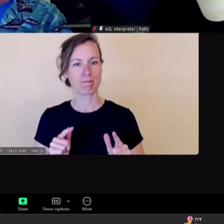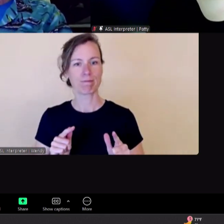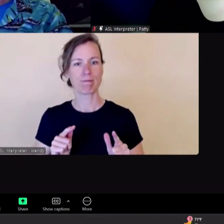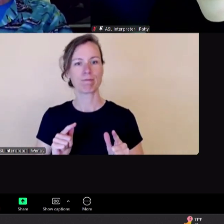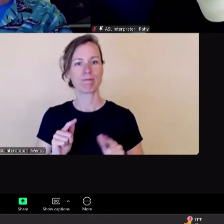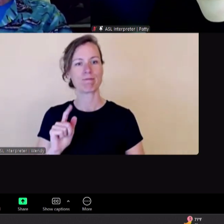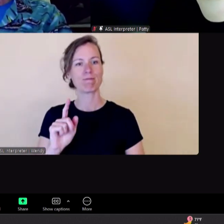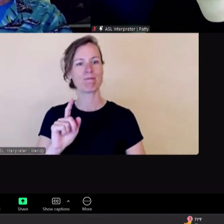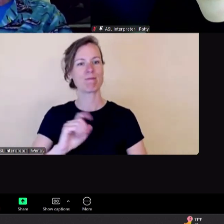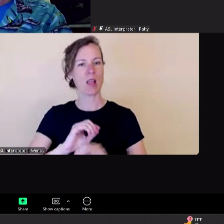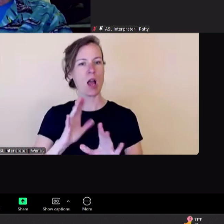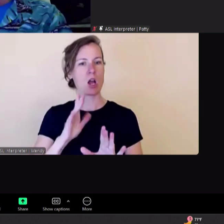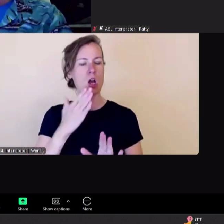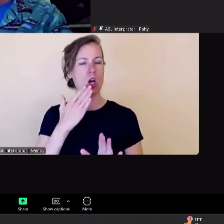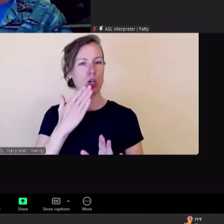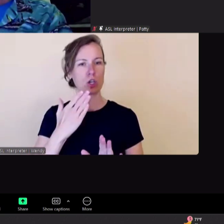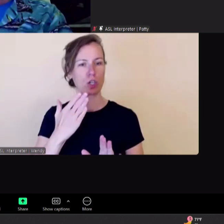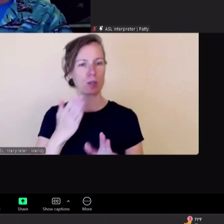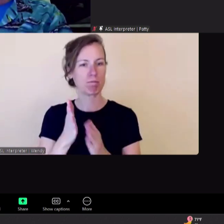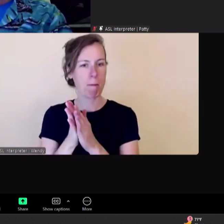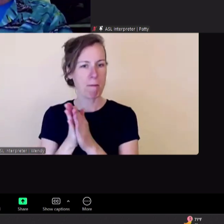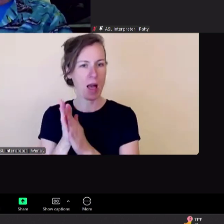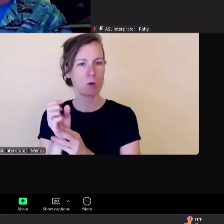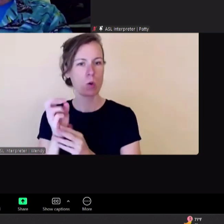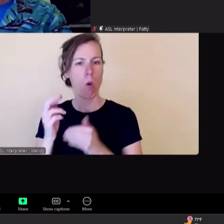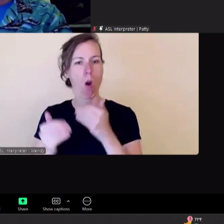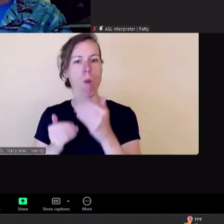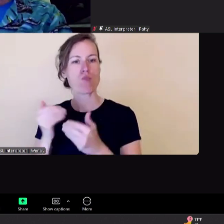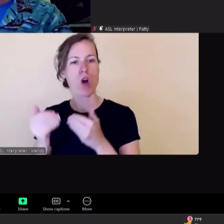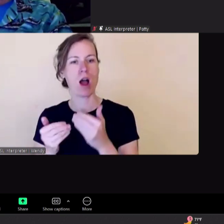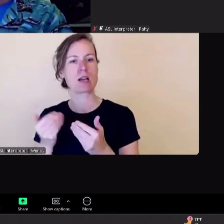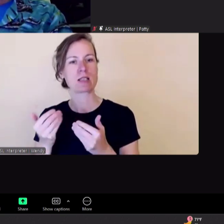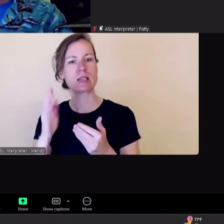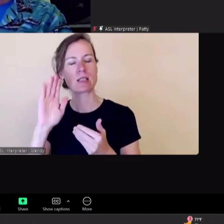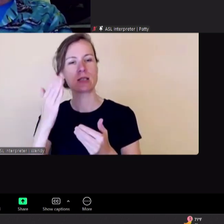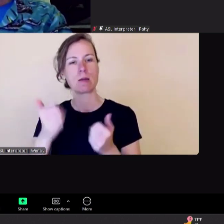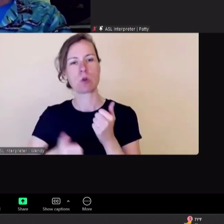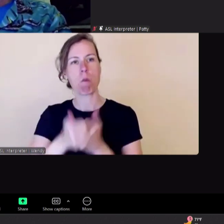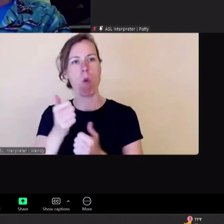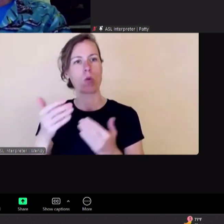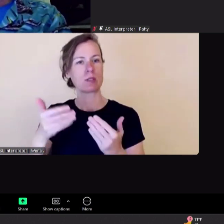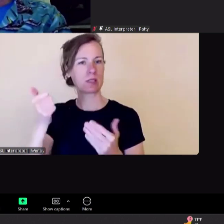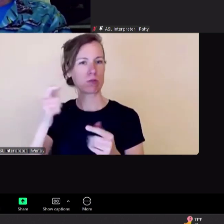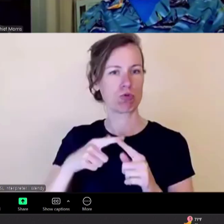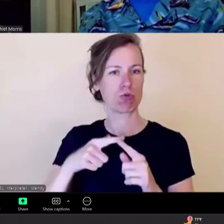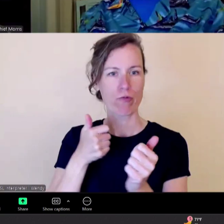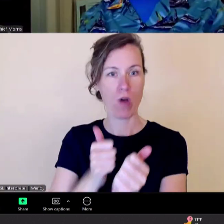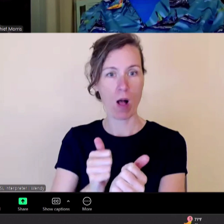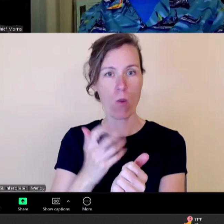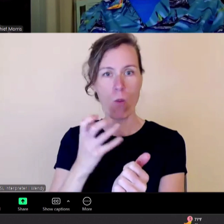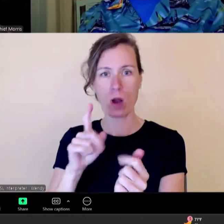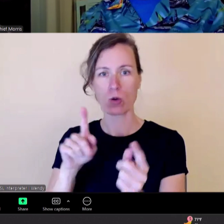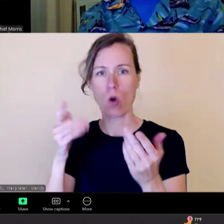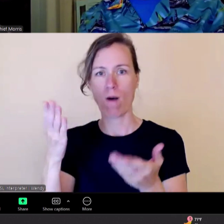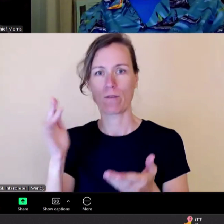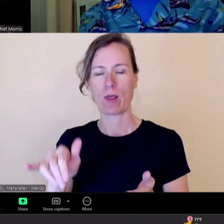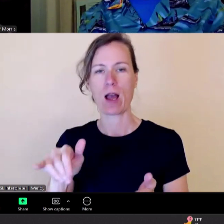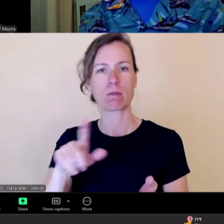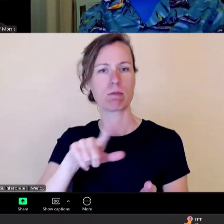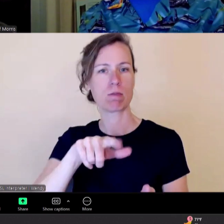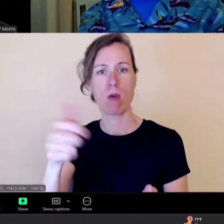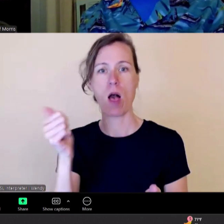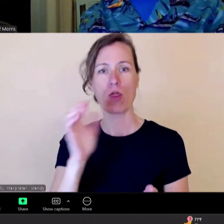to follow. So just want to offer that. Any other council members? All right,